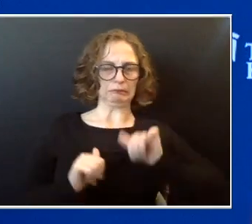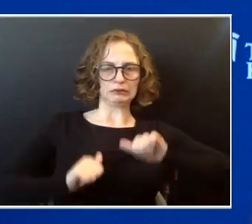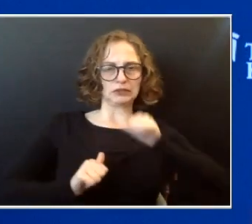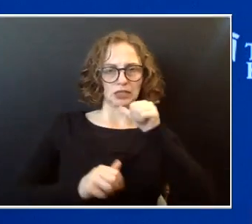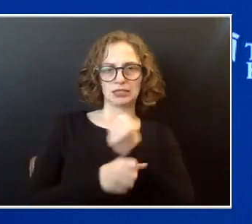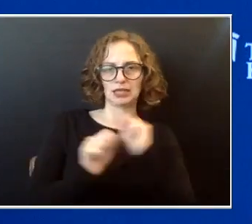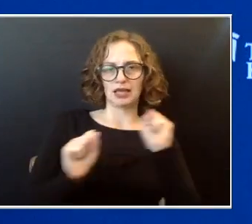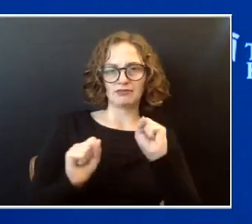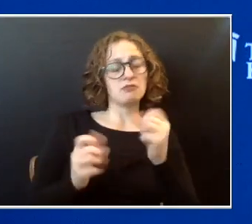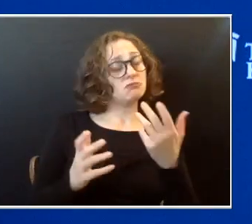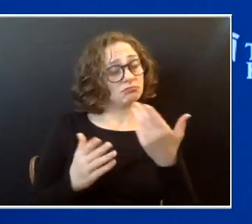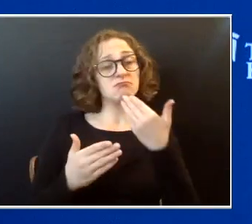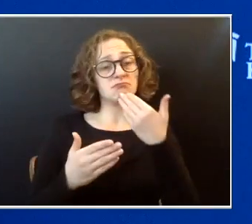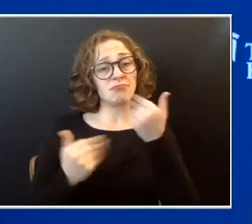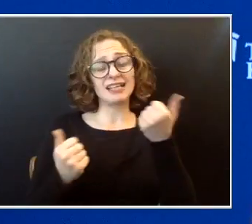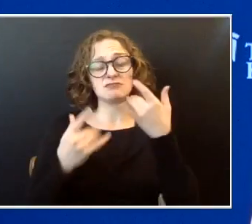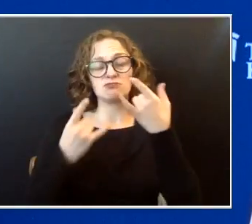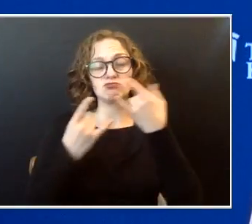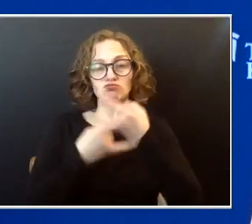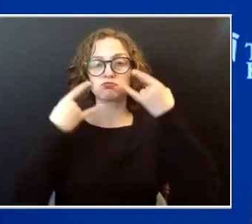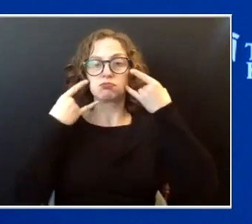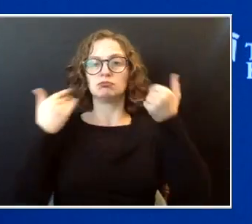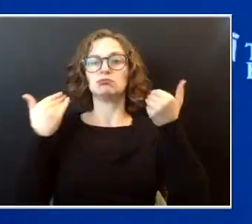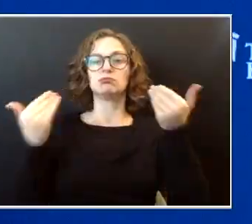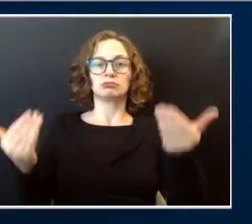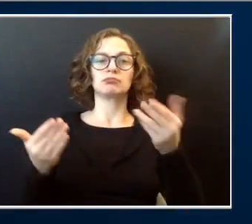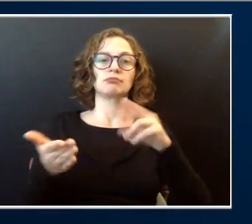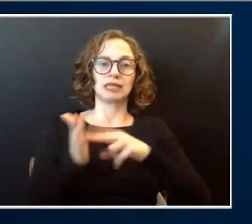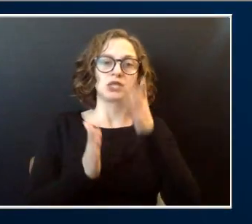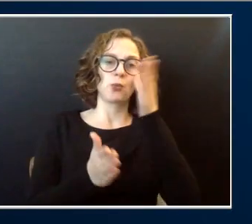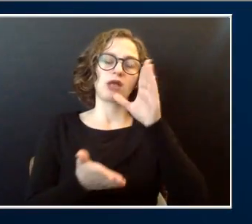chance of you getting any one of those respiratory viral infections.